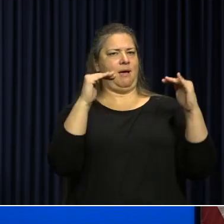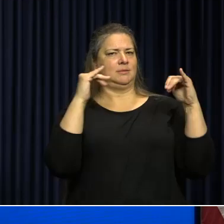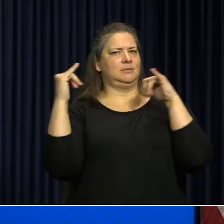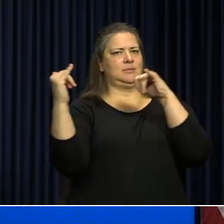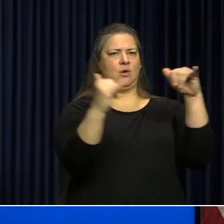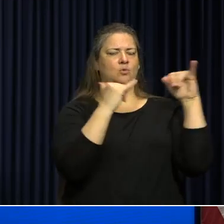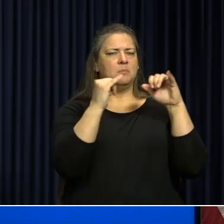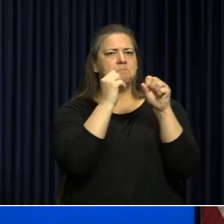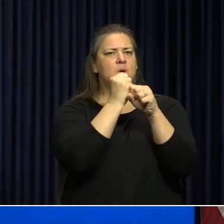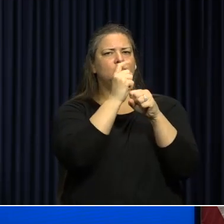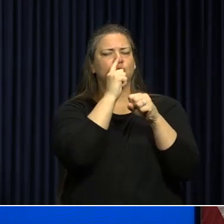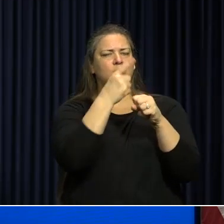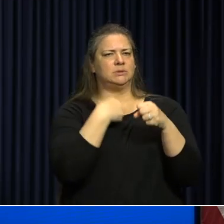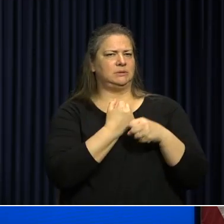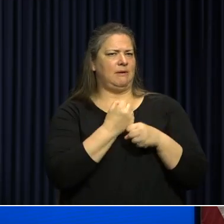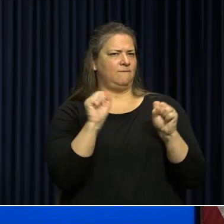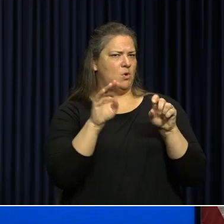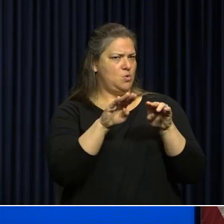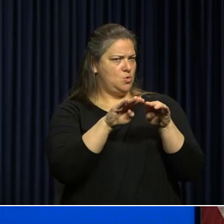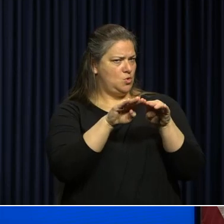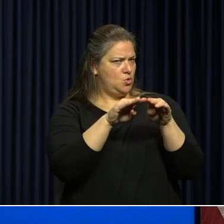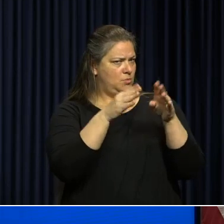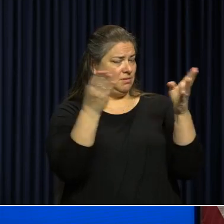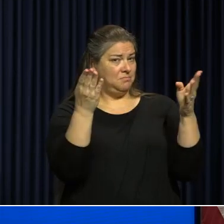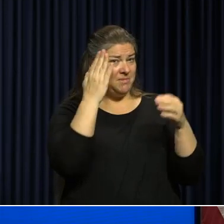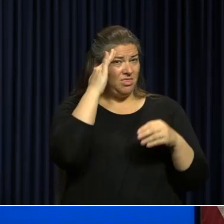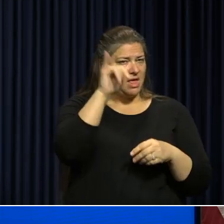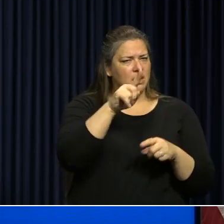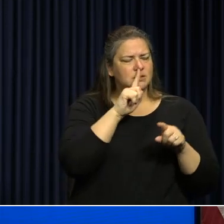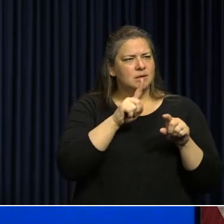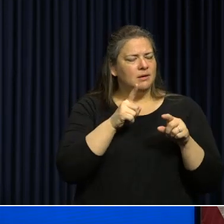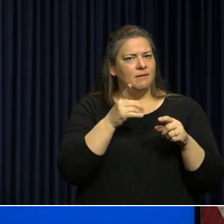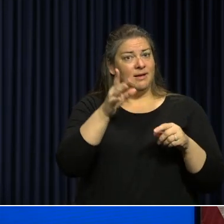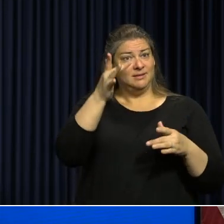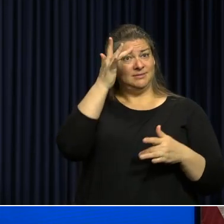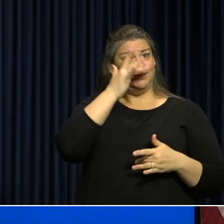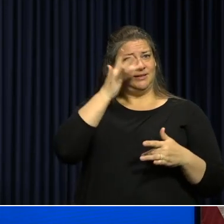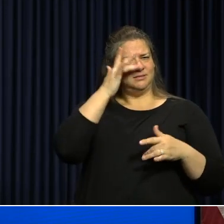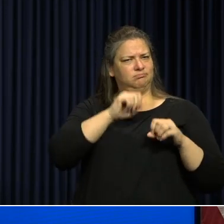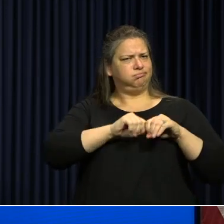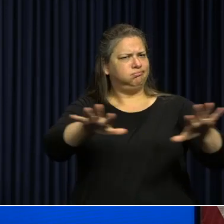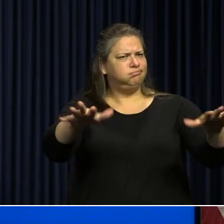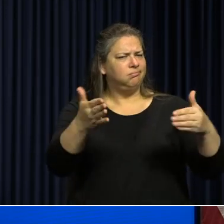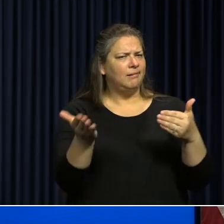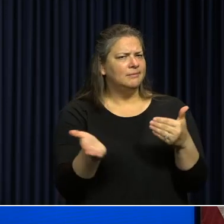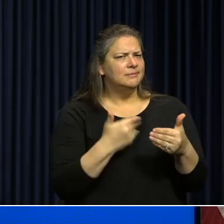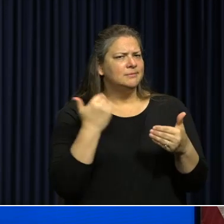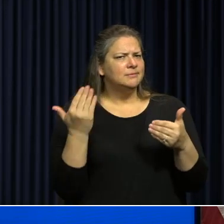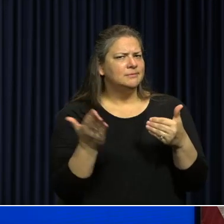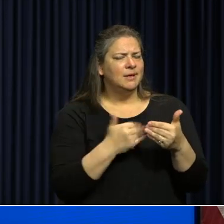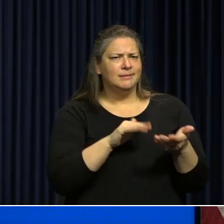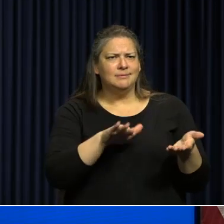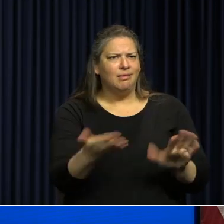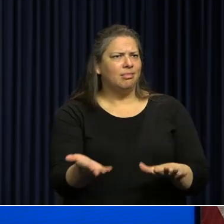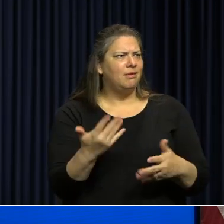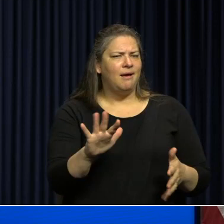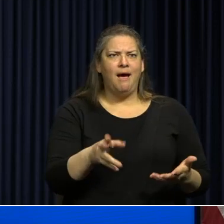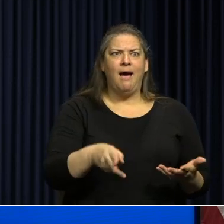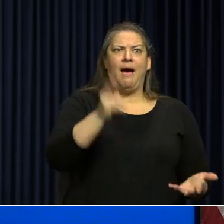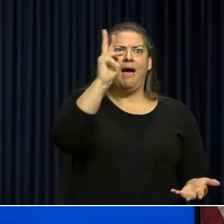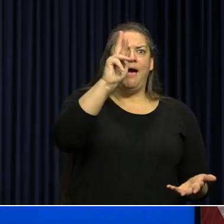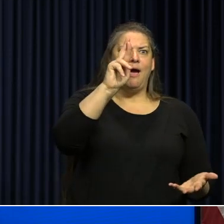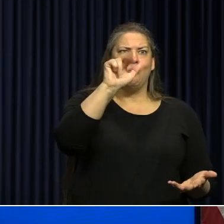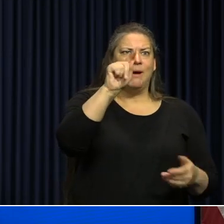do this safely. Again, it's a contagious, deadly disease where the mortality rate is significantly higher